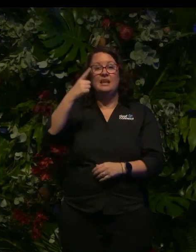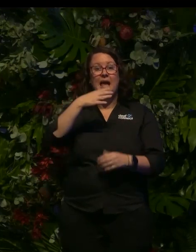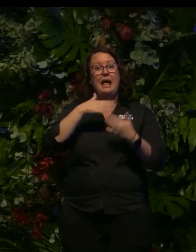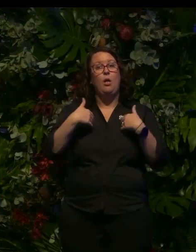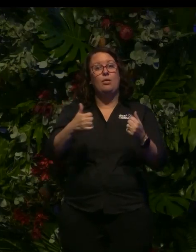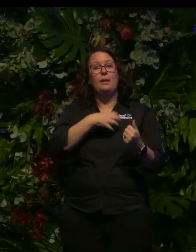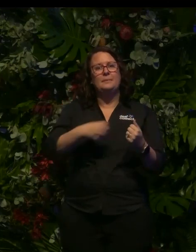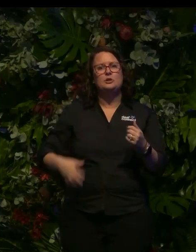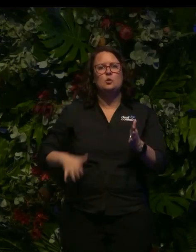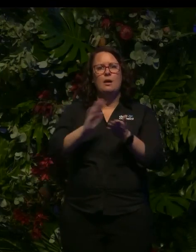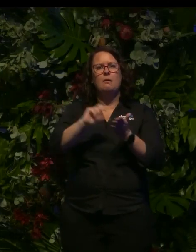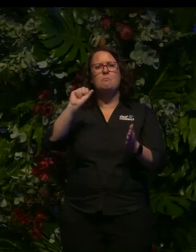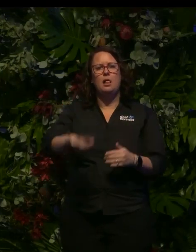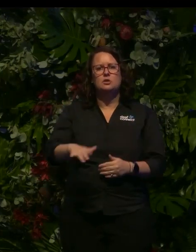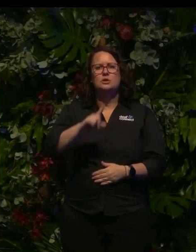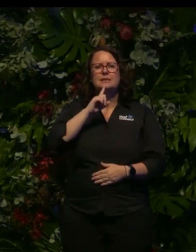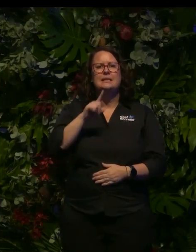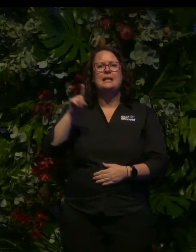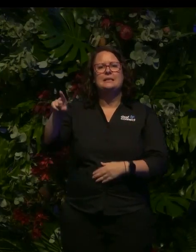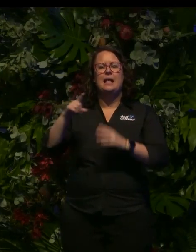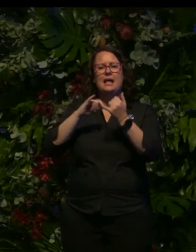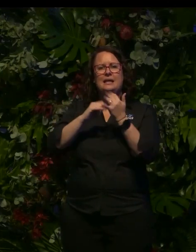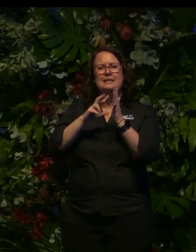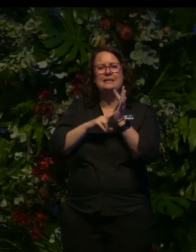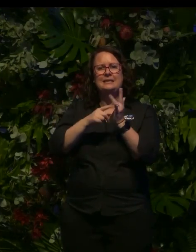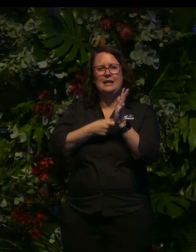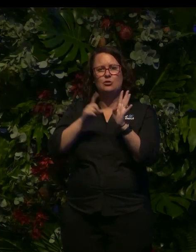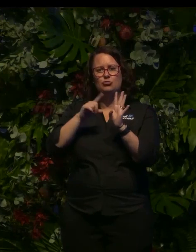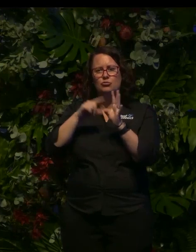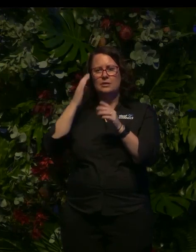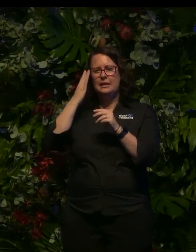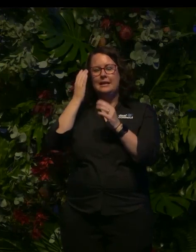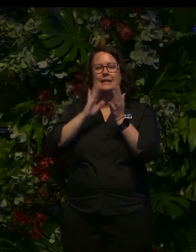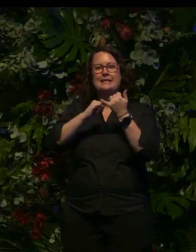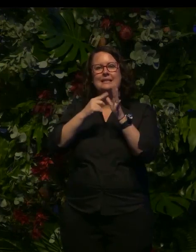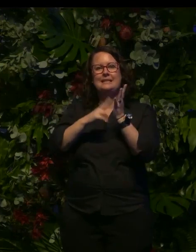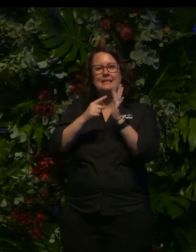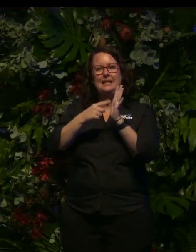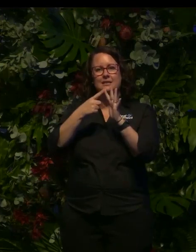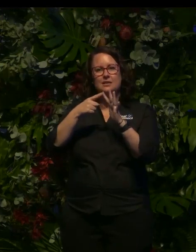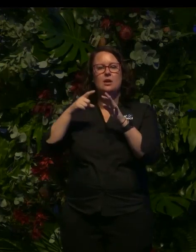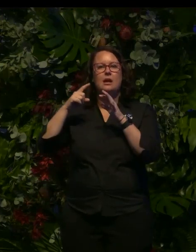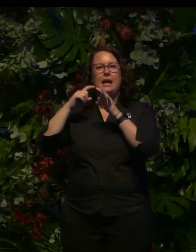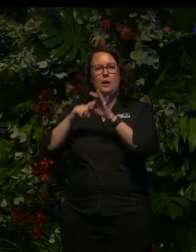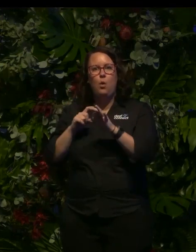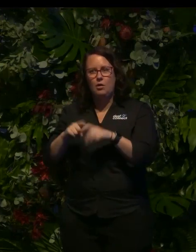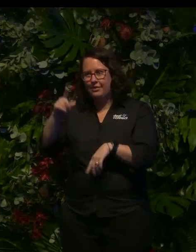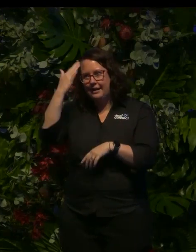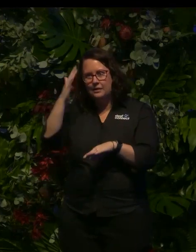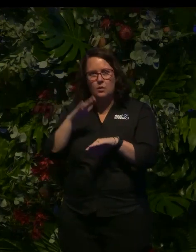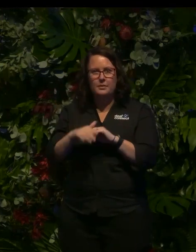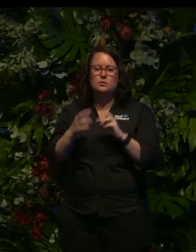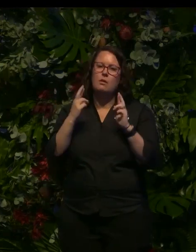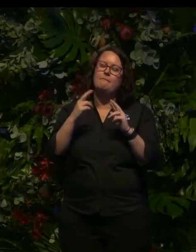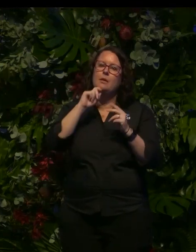and he said, refer to the Senate inquiry on universal access to reproductive health care, which was a surprise to those senators. So hopefully we'll have a